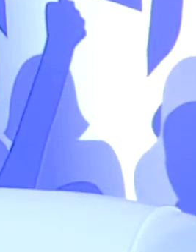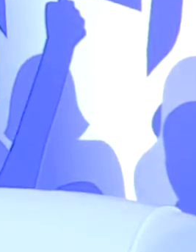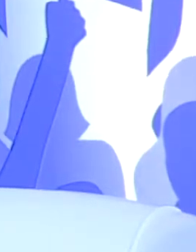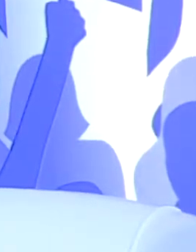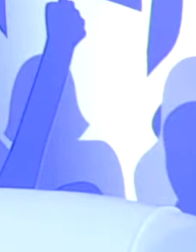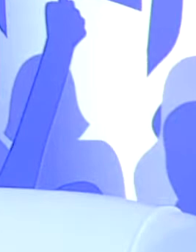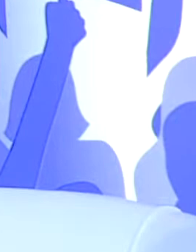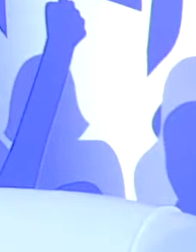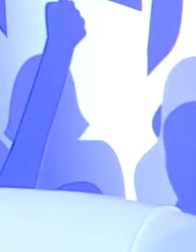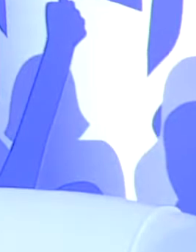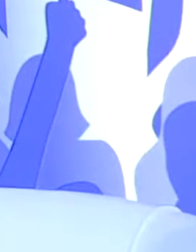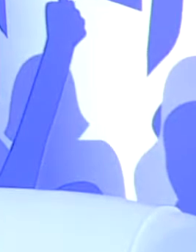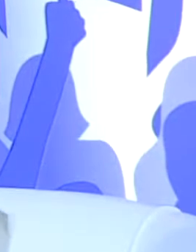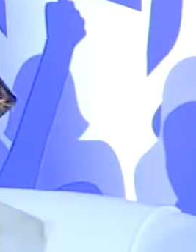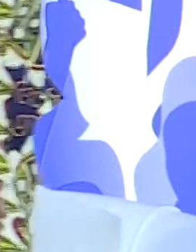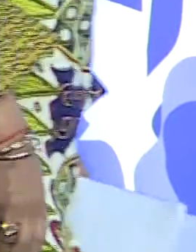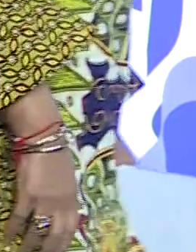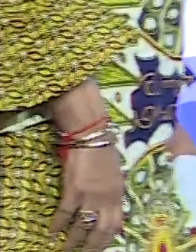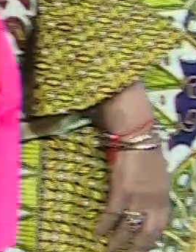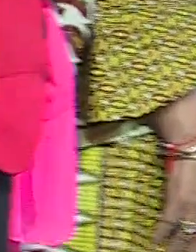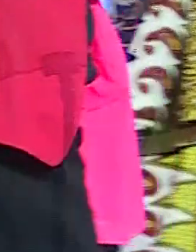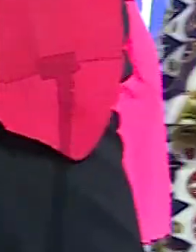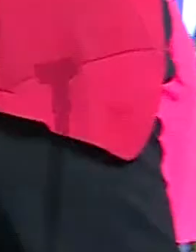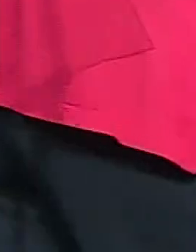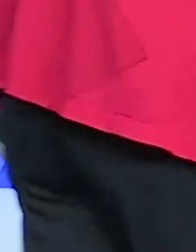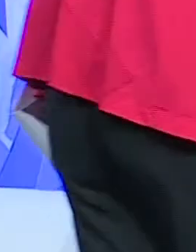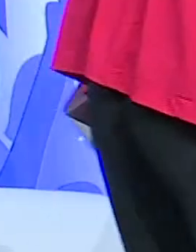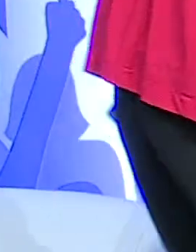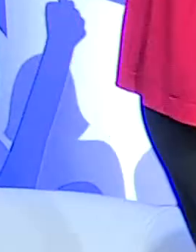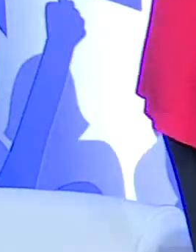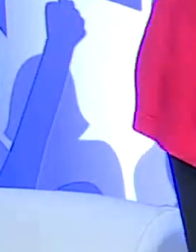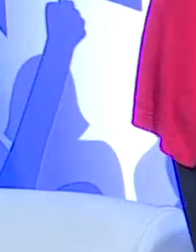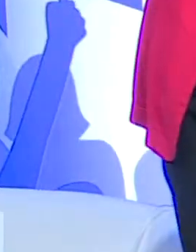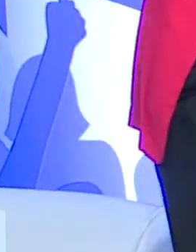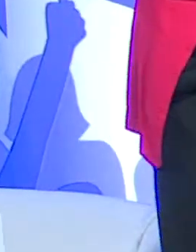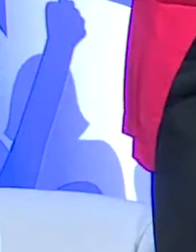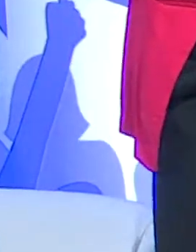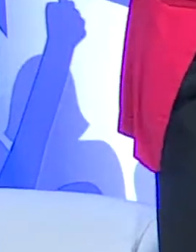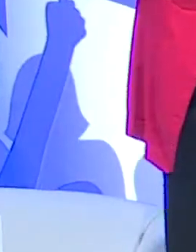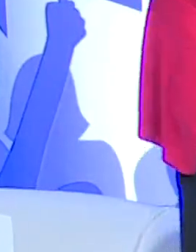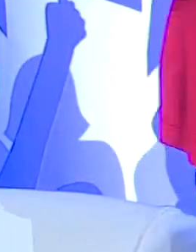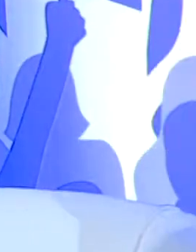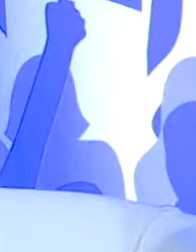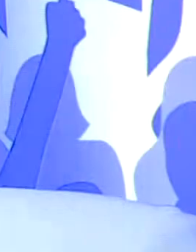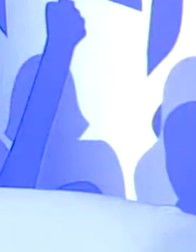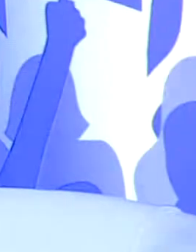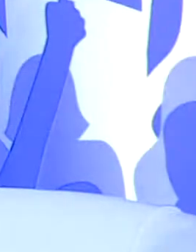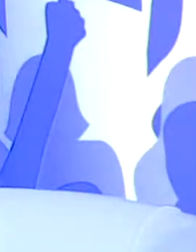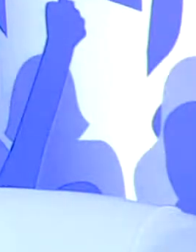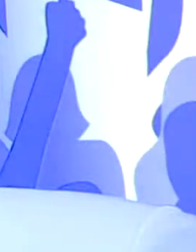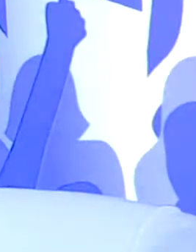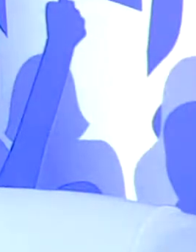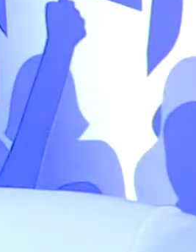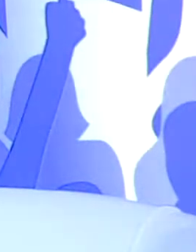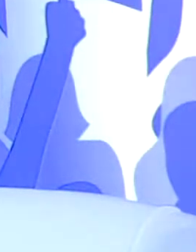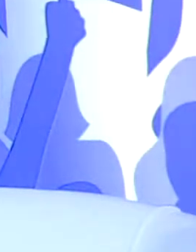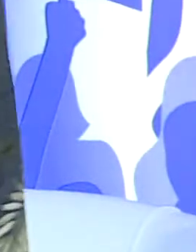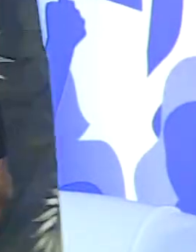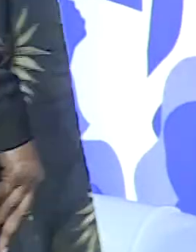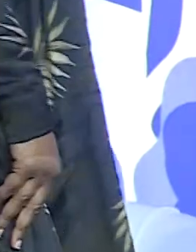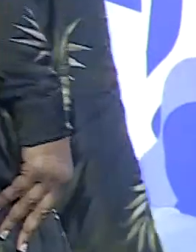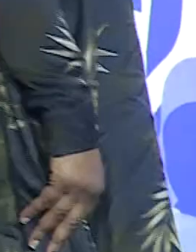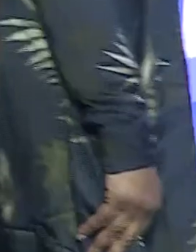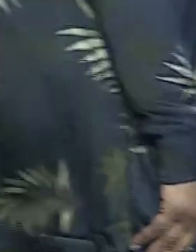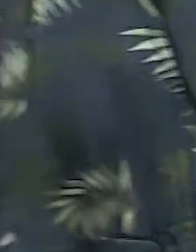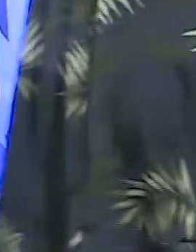really contributed significantly, not only to gender-based violence, but also to HIV in this country. While